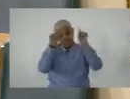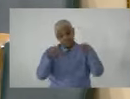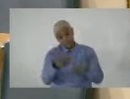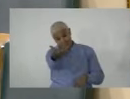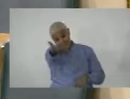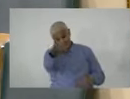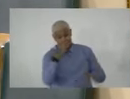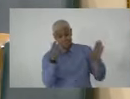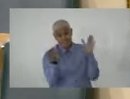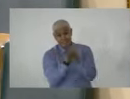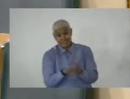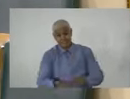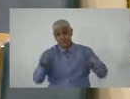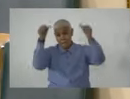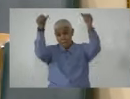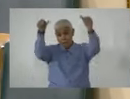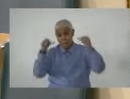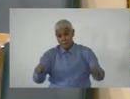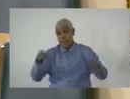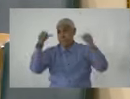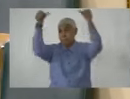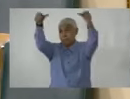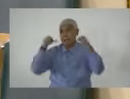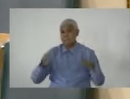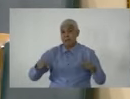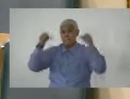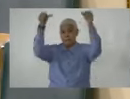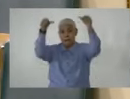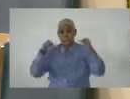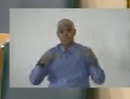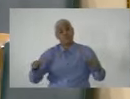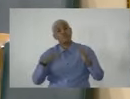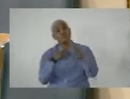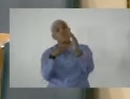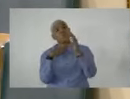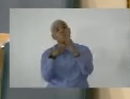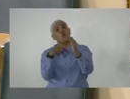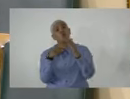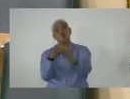Notices were given, were displayed, were posted.